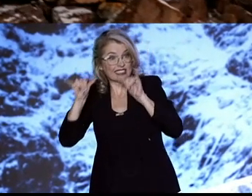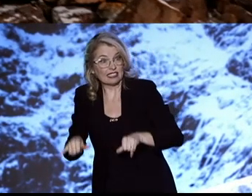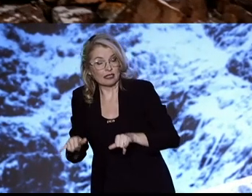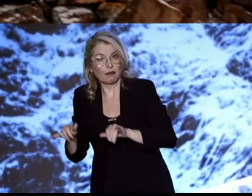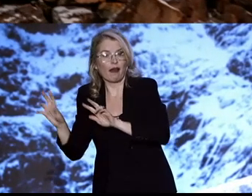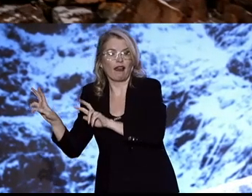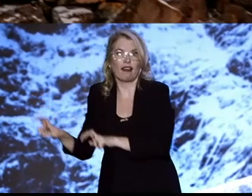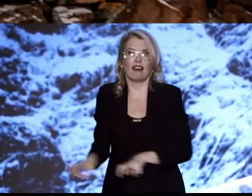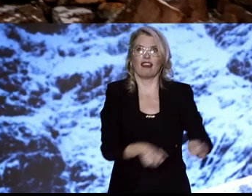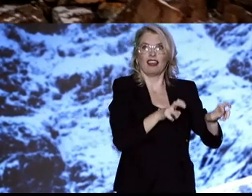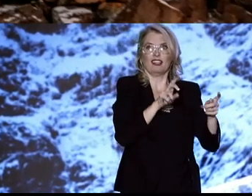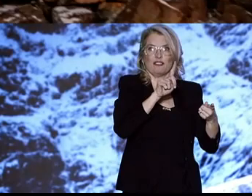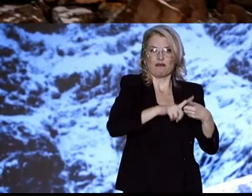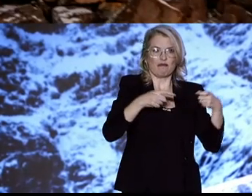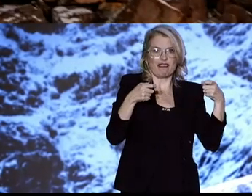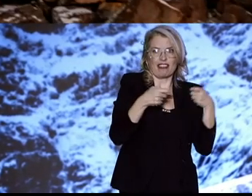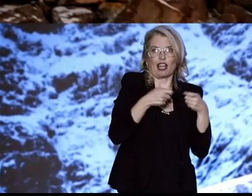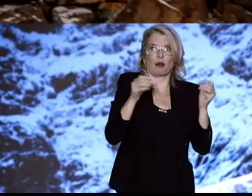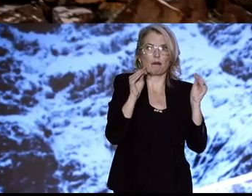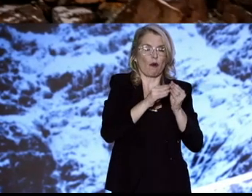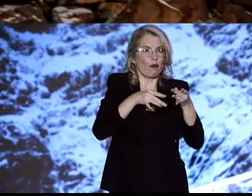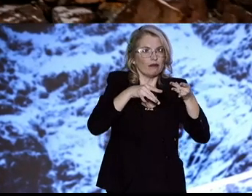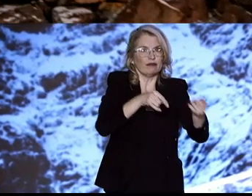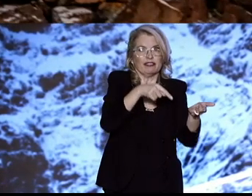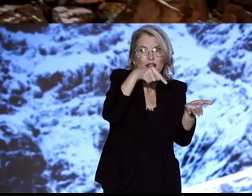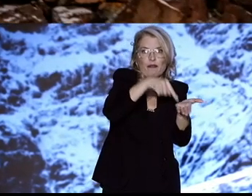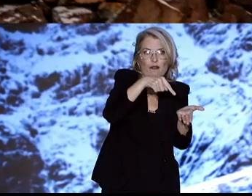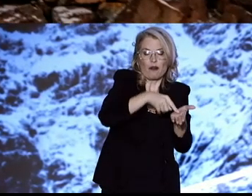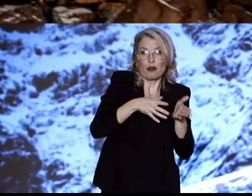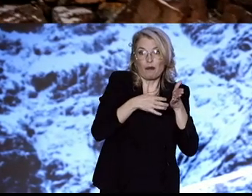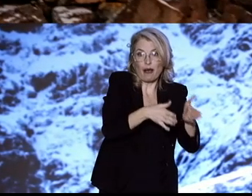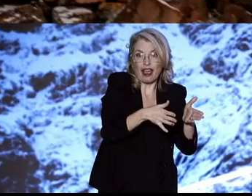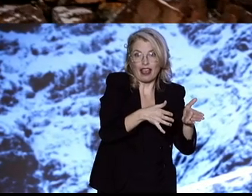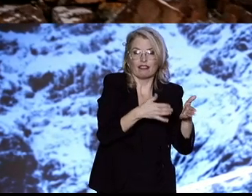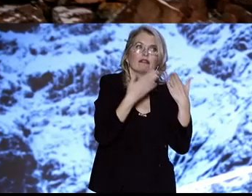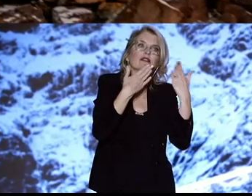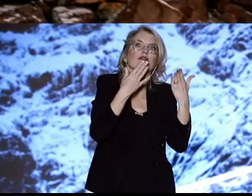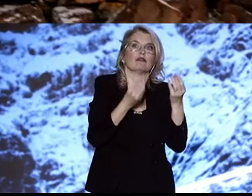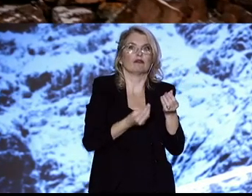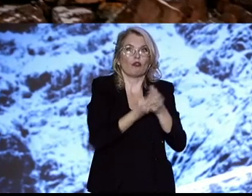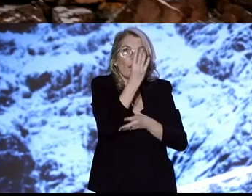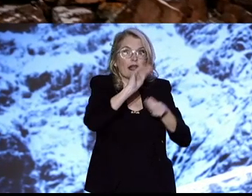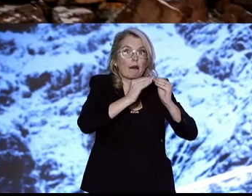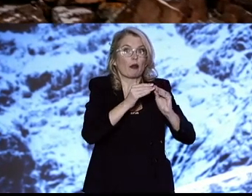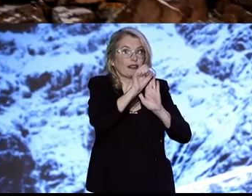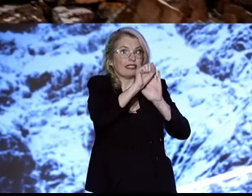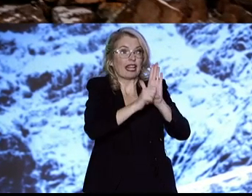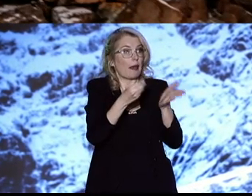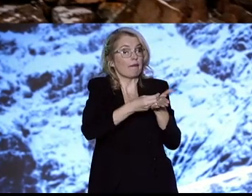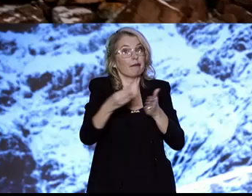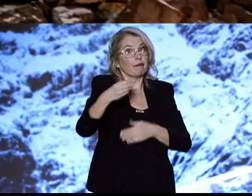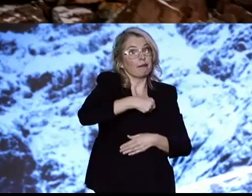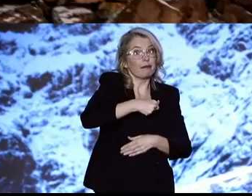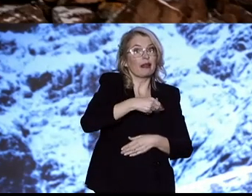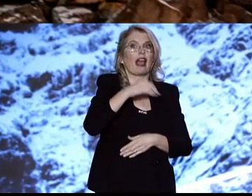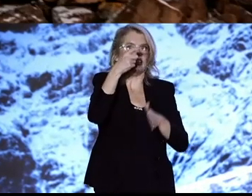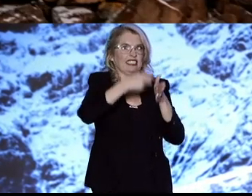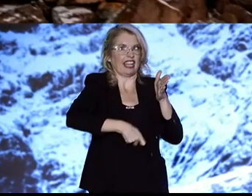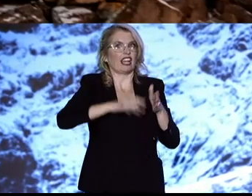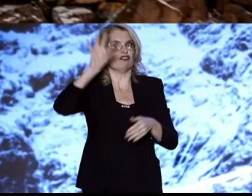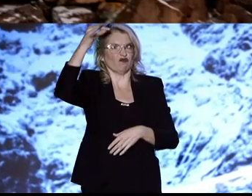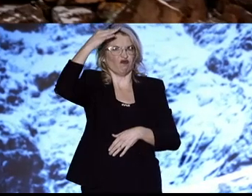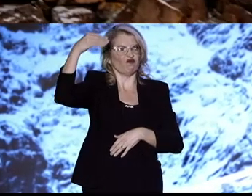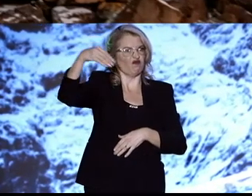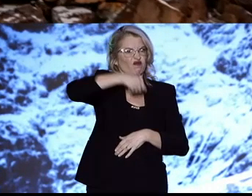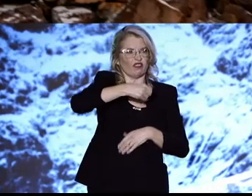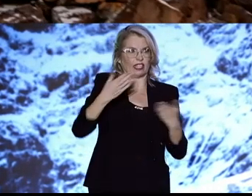the switch to electric in a more affordable way, thanks to the growing number of state rebates and federal tax credits